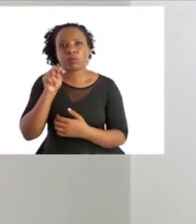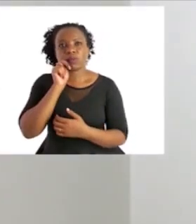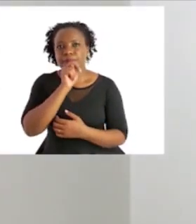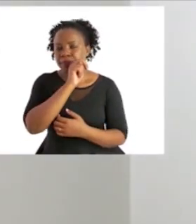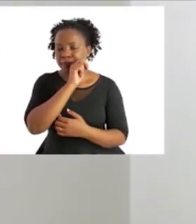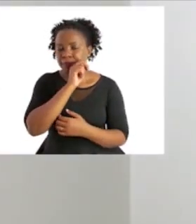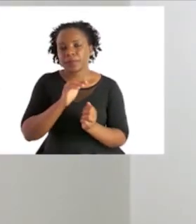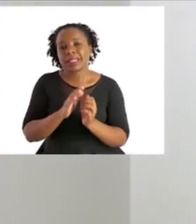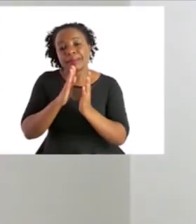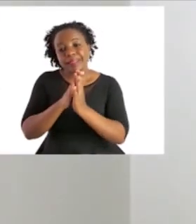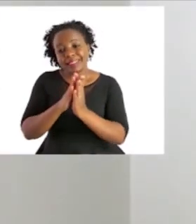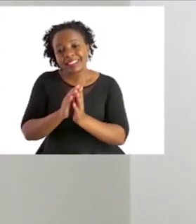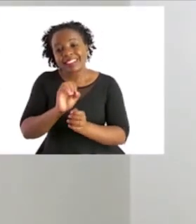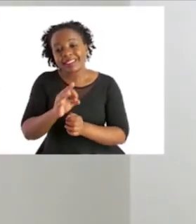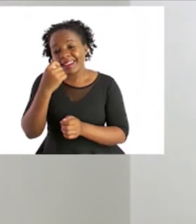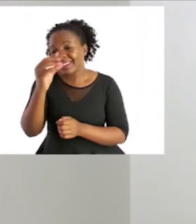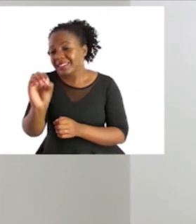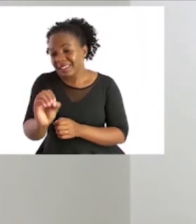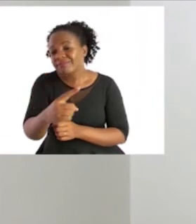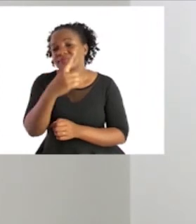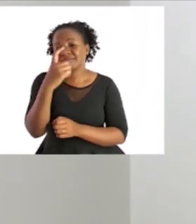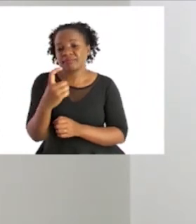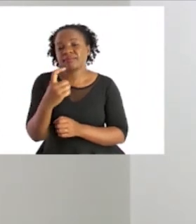Make sure you ask if you do not understand.